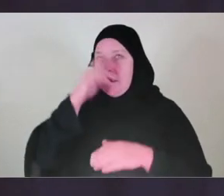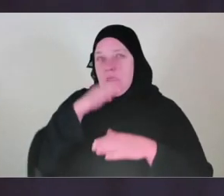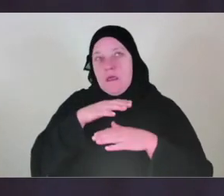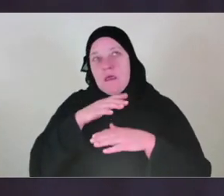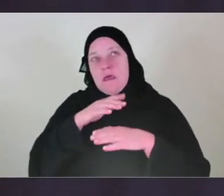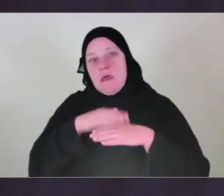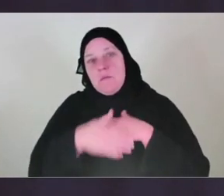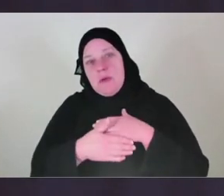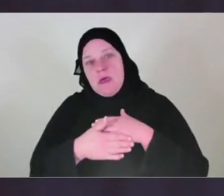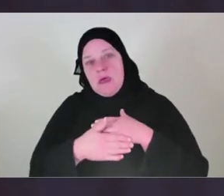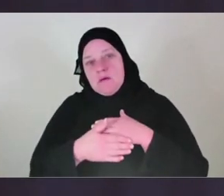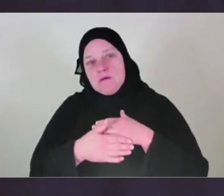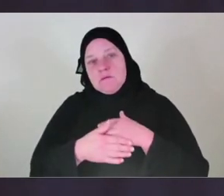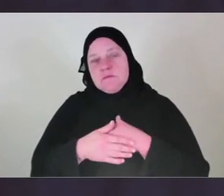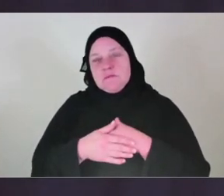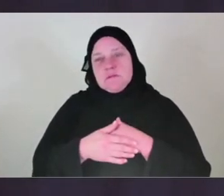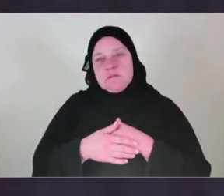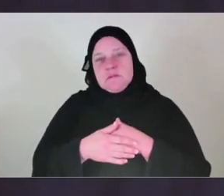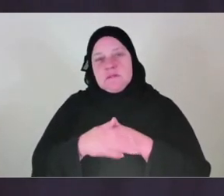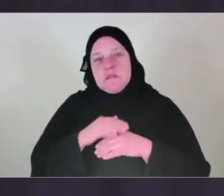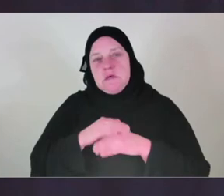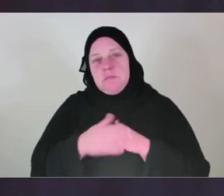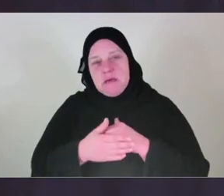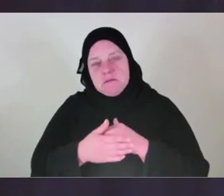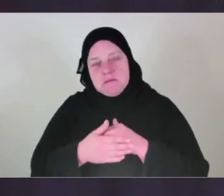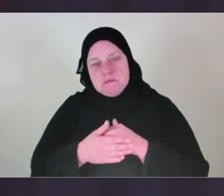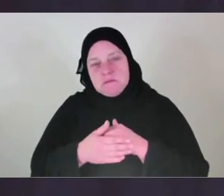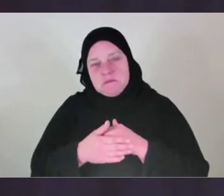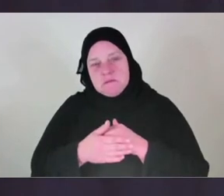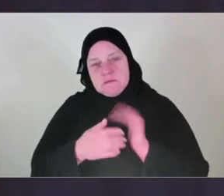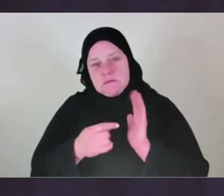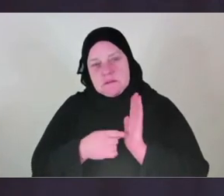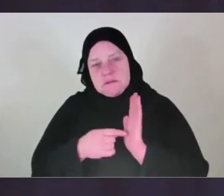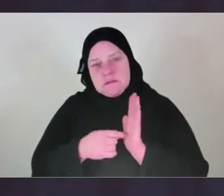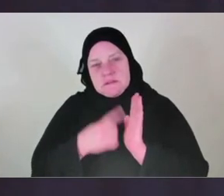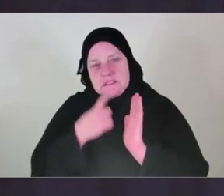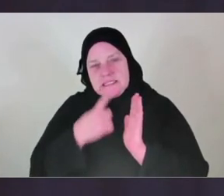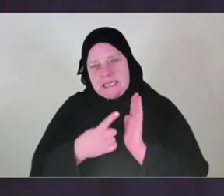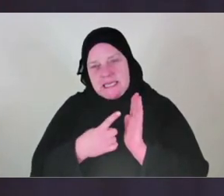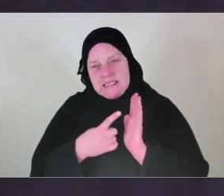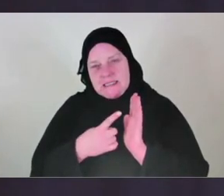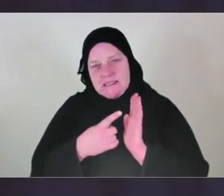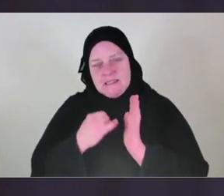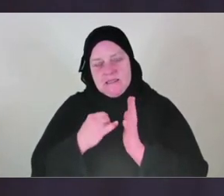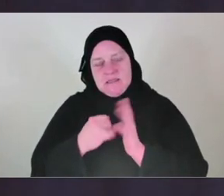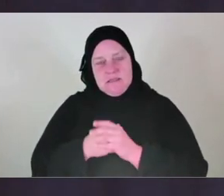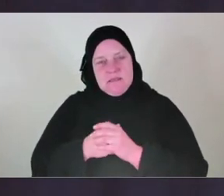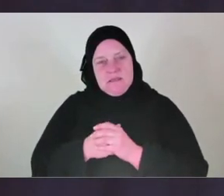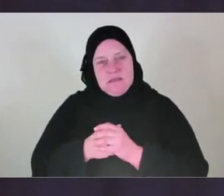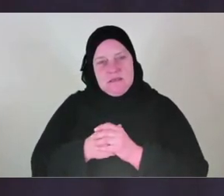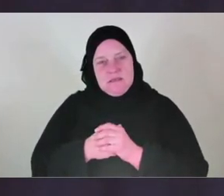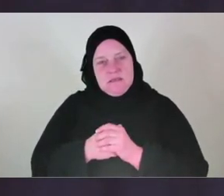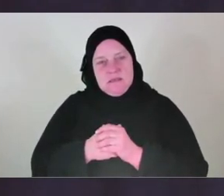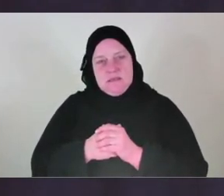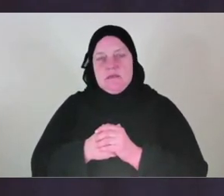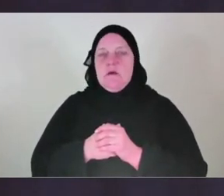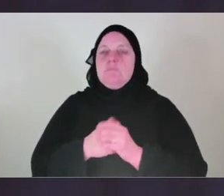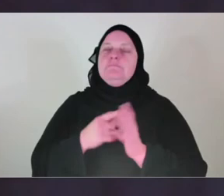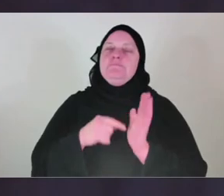Tantuk ala lisan Omar. That sakina. Okay. When we say sakina, we're talking about tranquility,